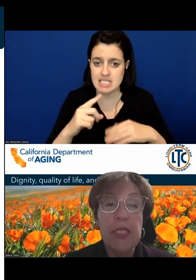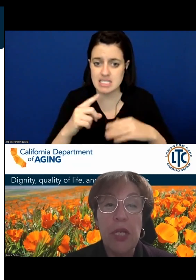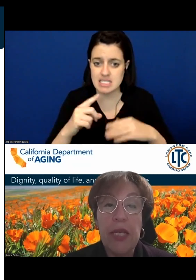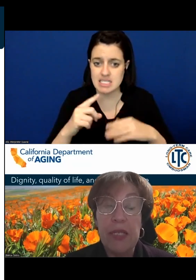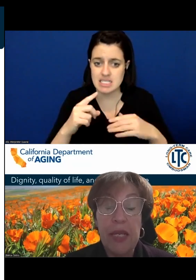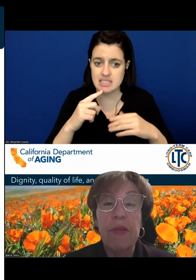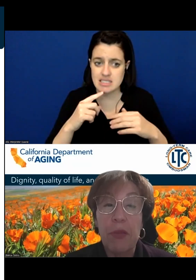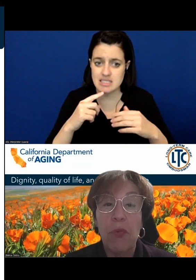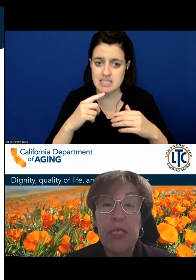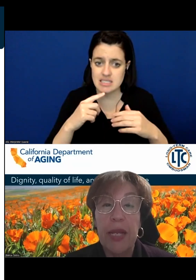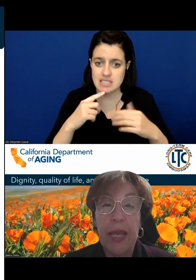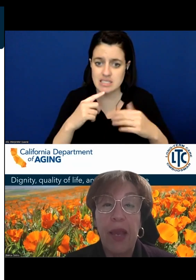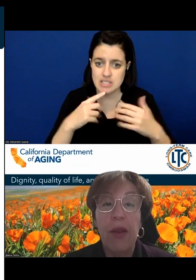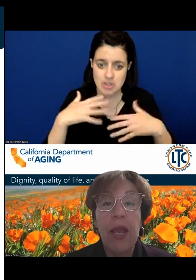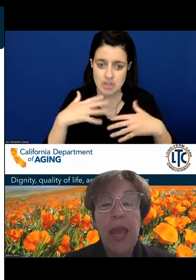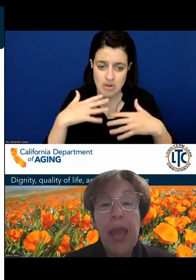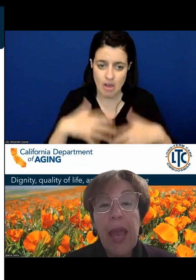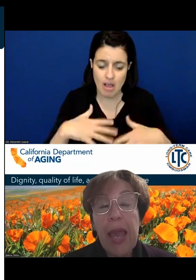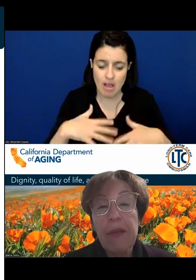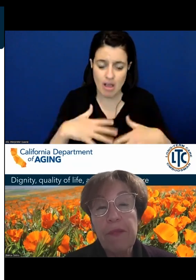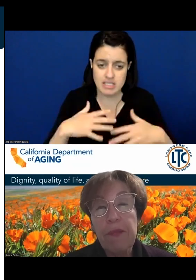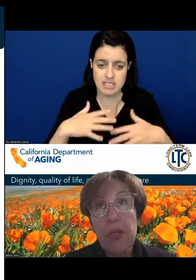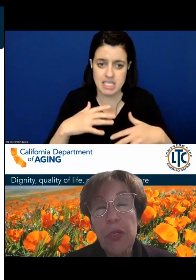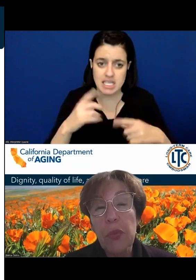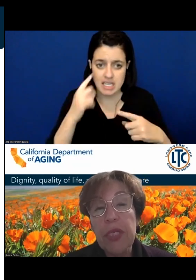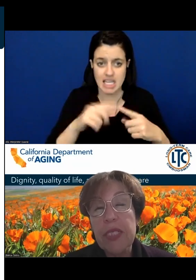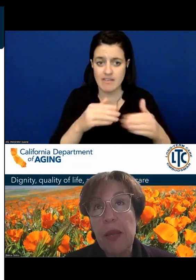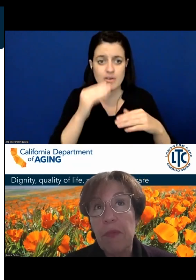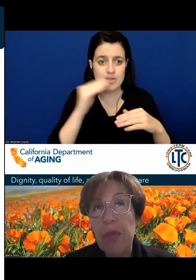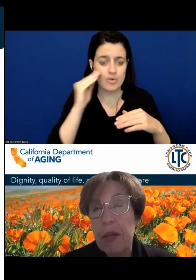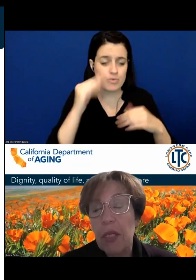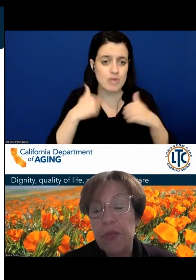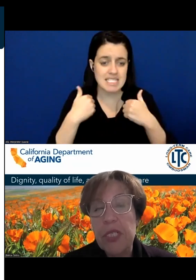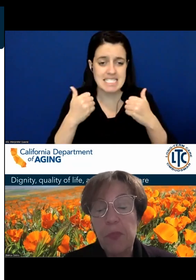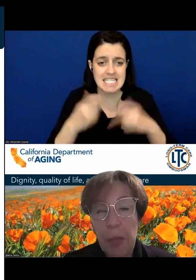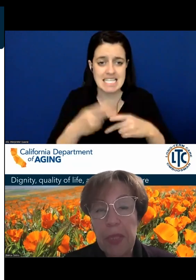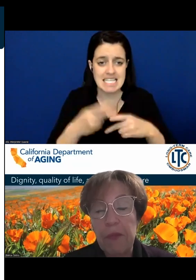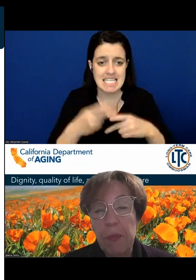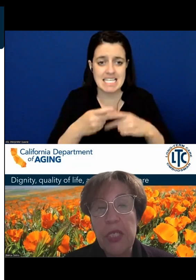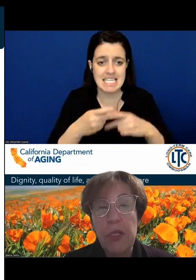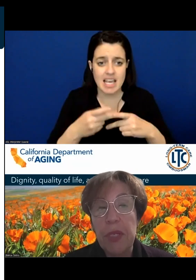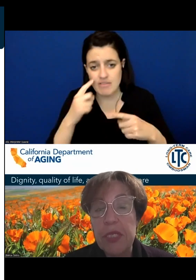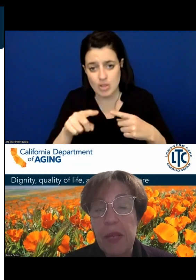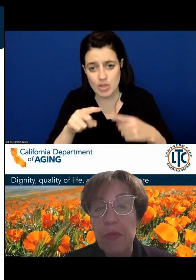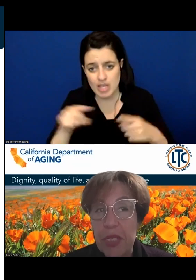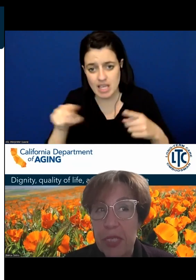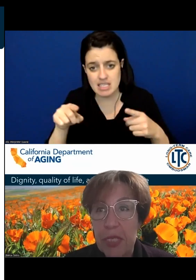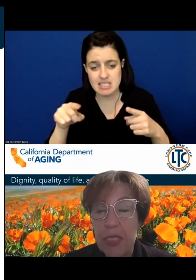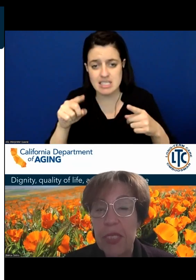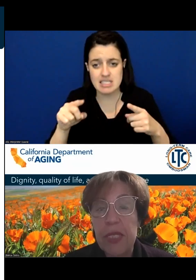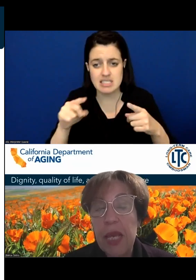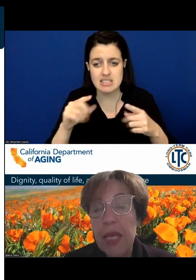slide is even in the resident care. And if you look at and all of this is public information, but in some of